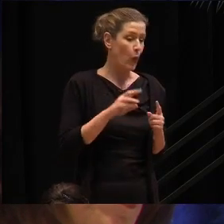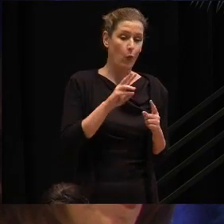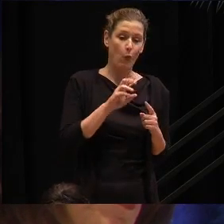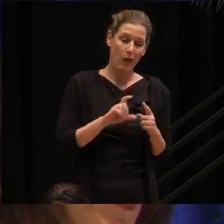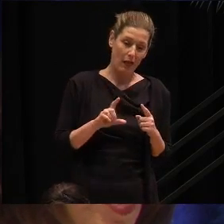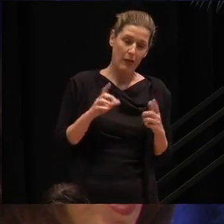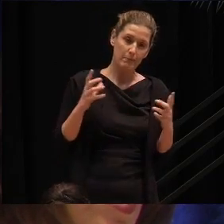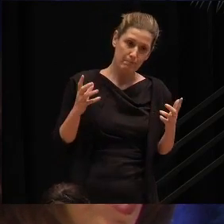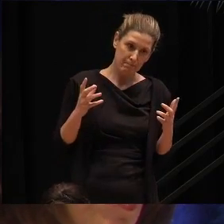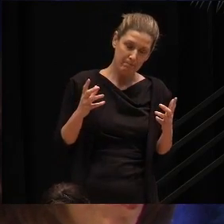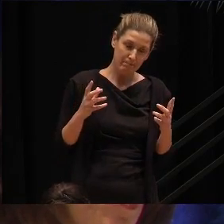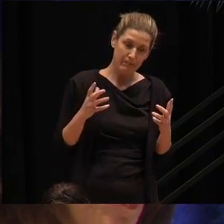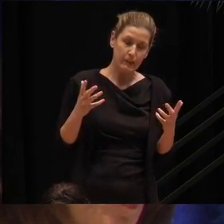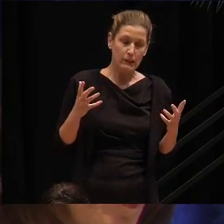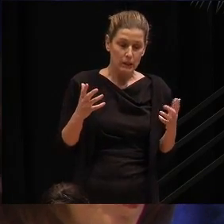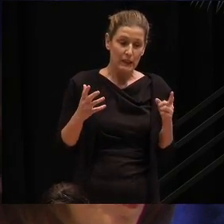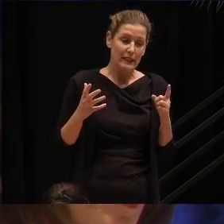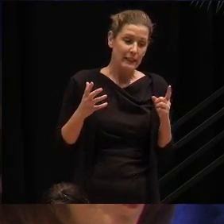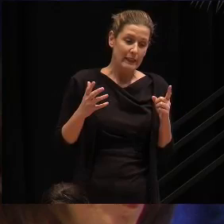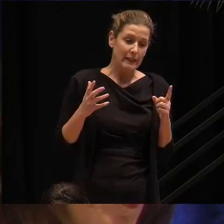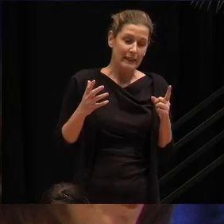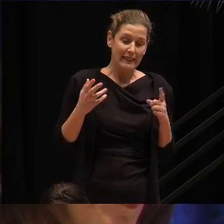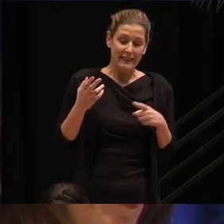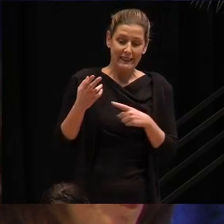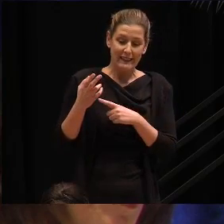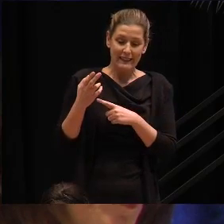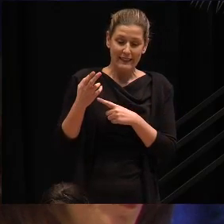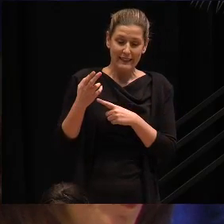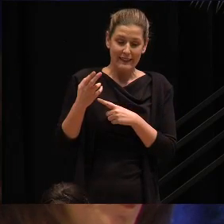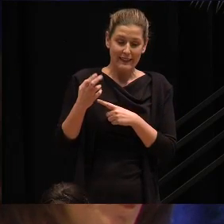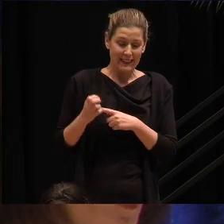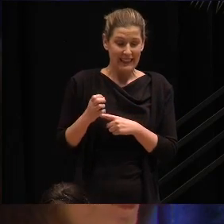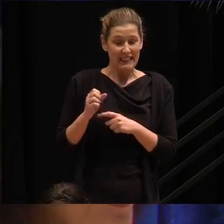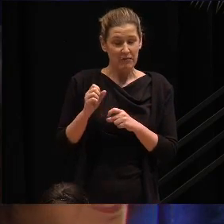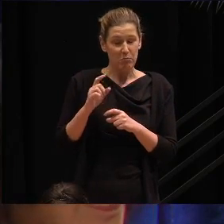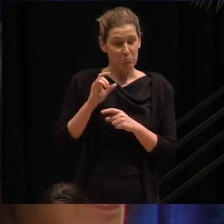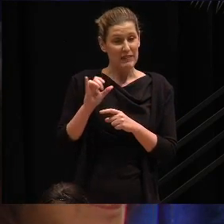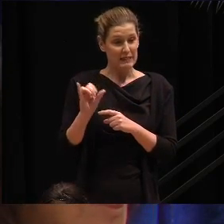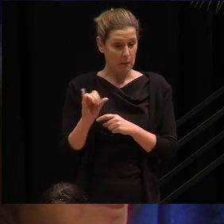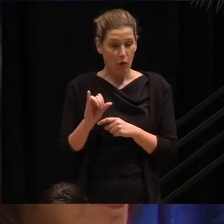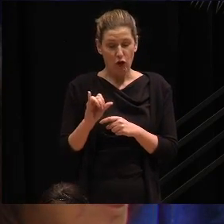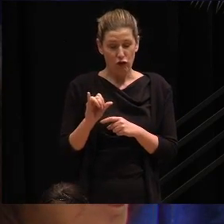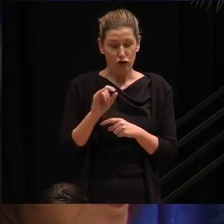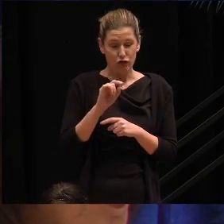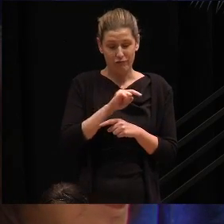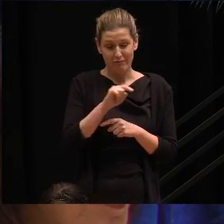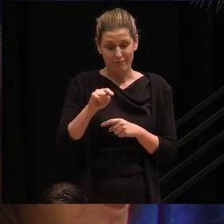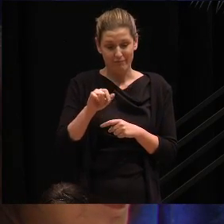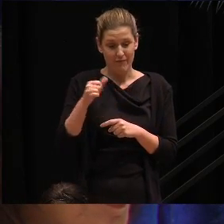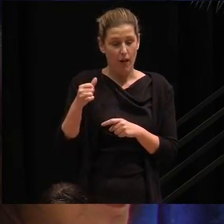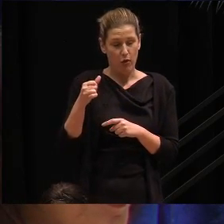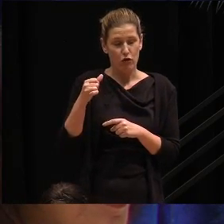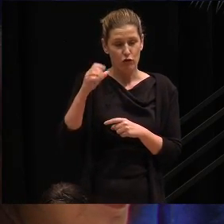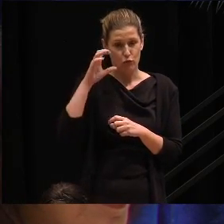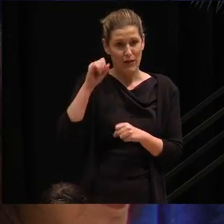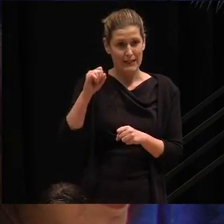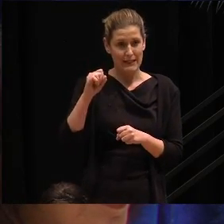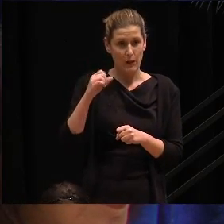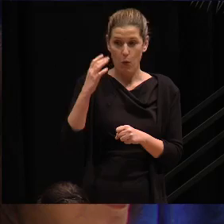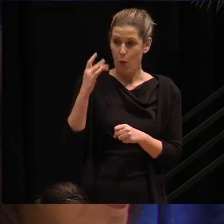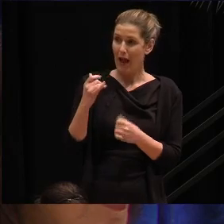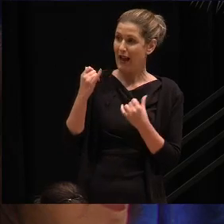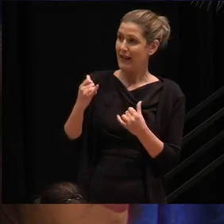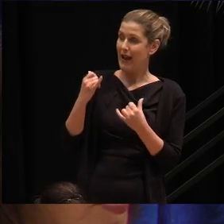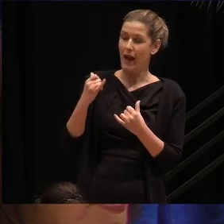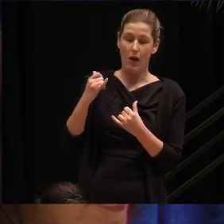hand, he's not all that different in some ways, because if we look at the presidency in the modern period, the